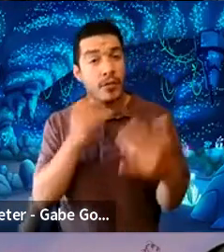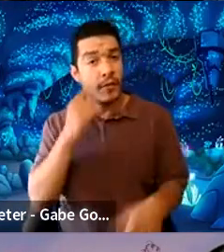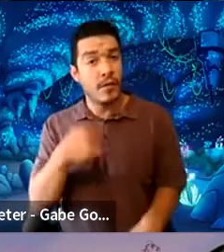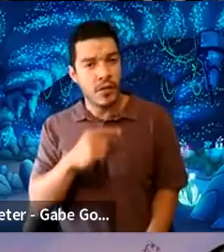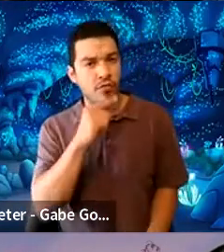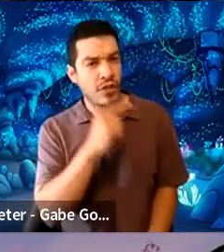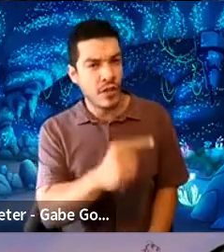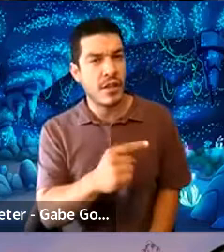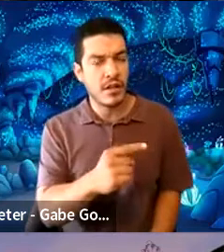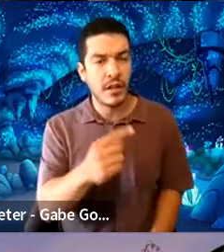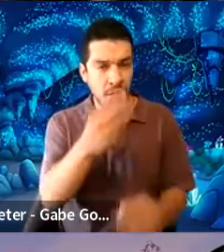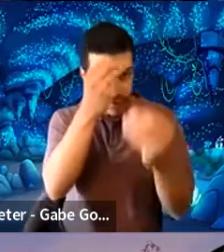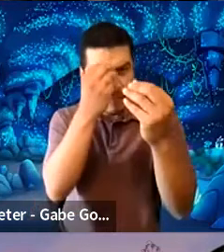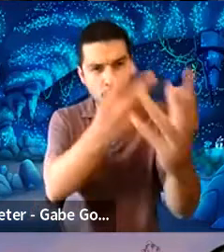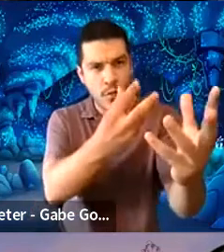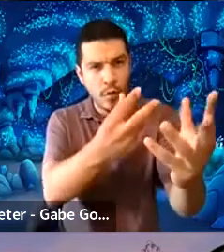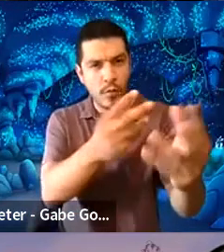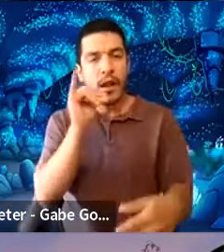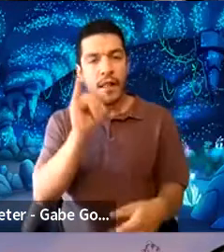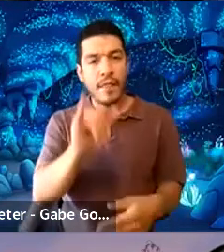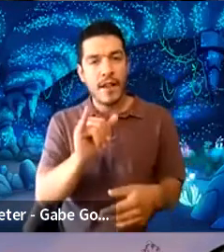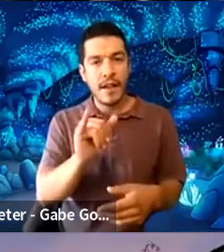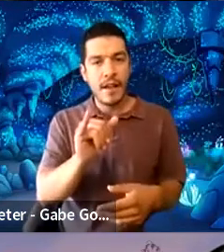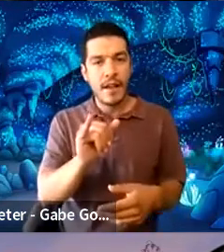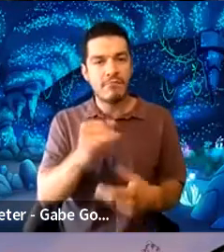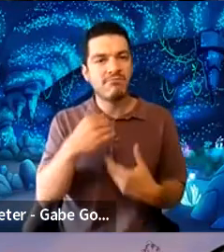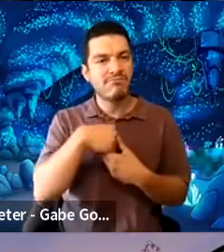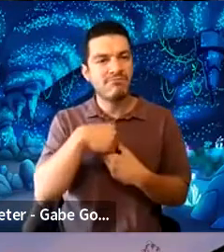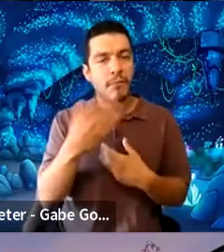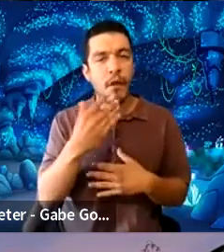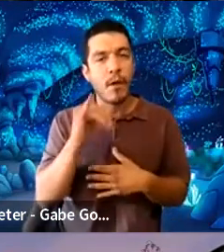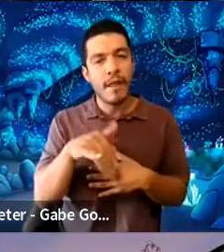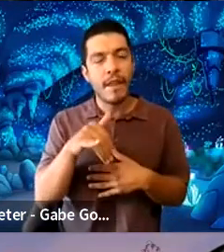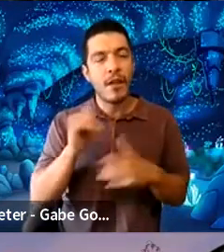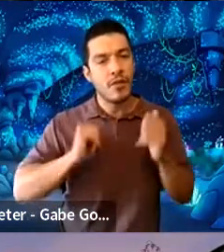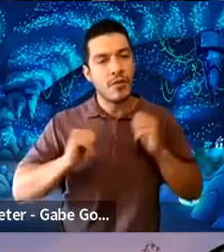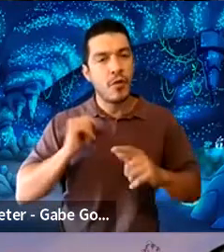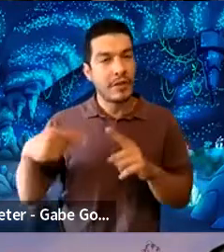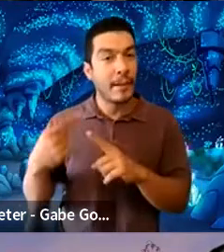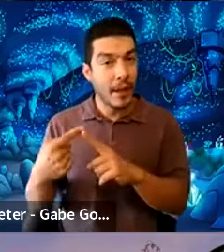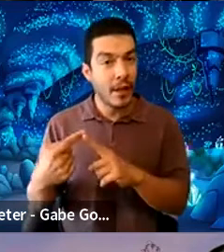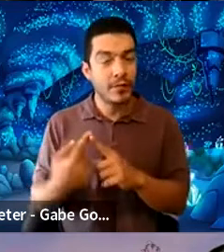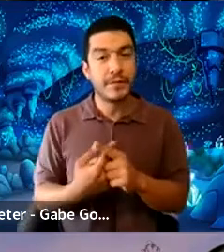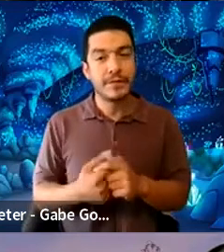really informed the essence of what the episode was about,